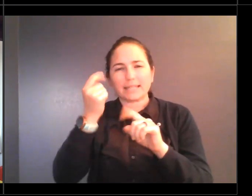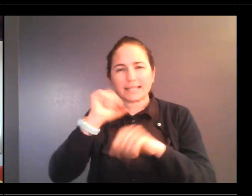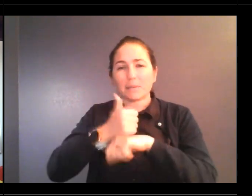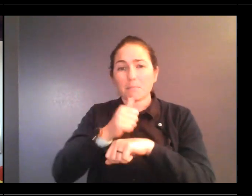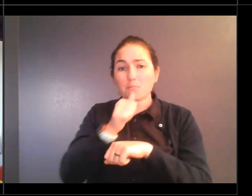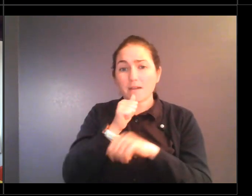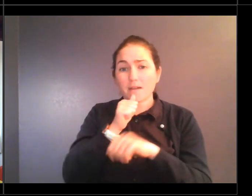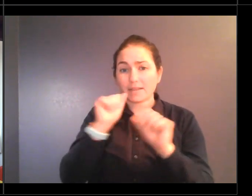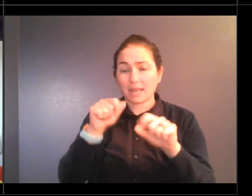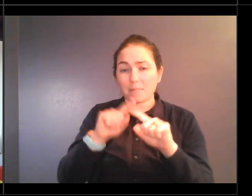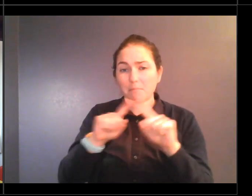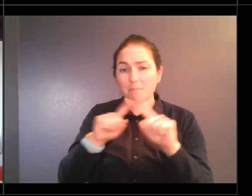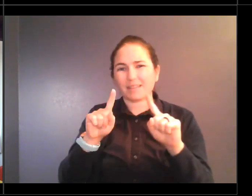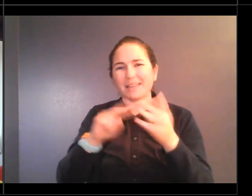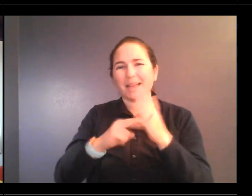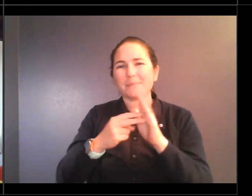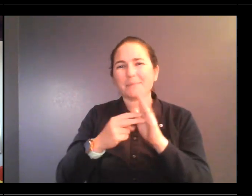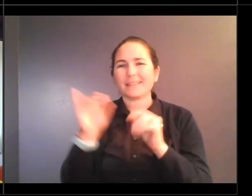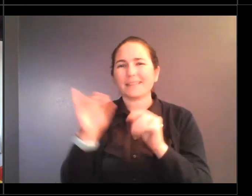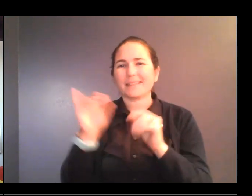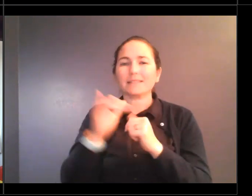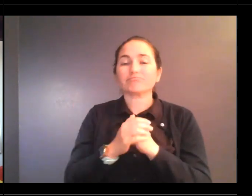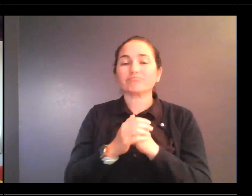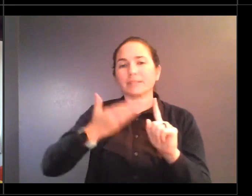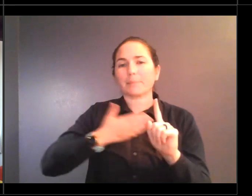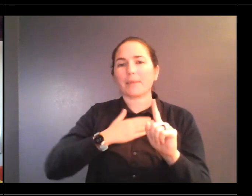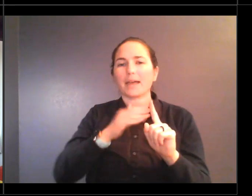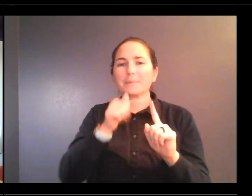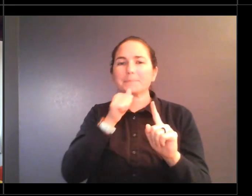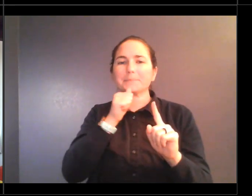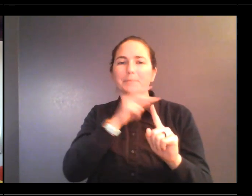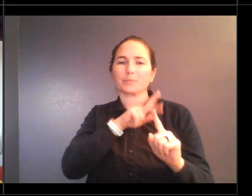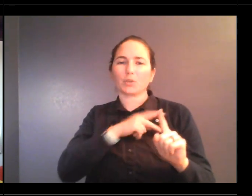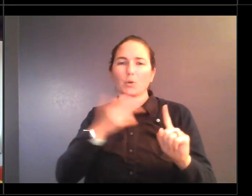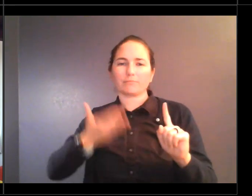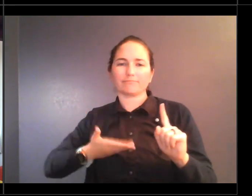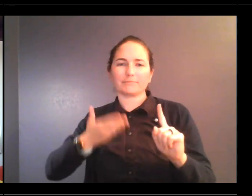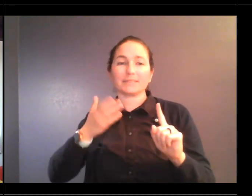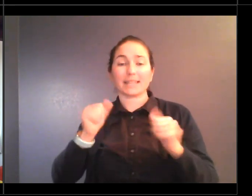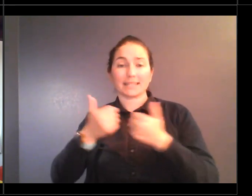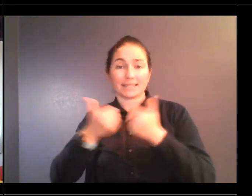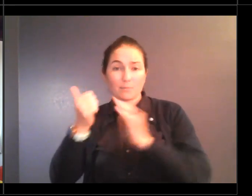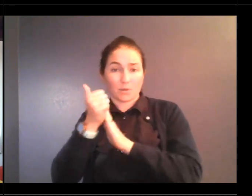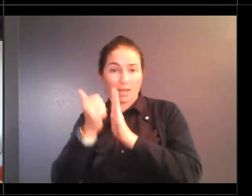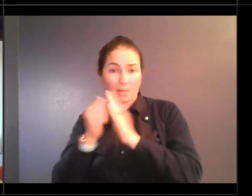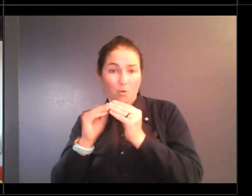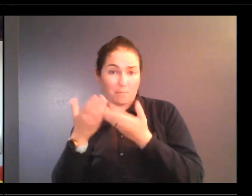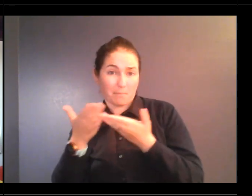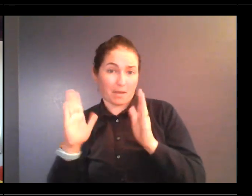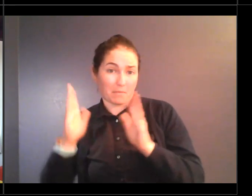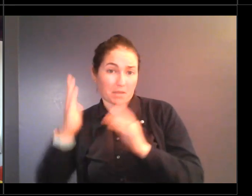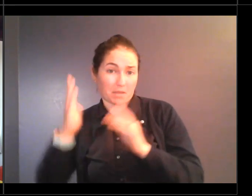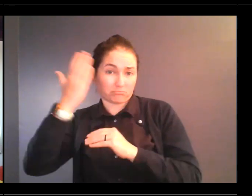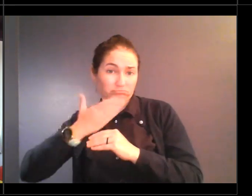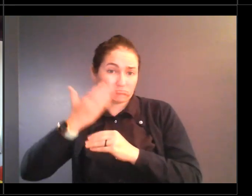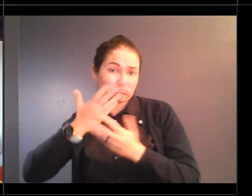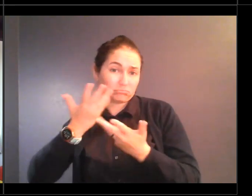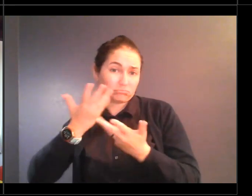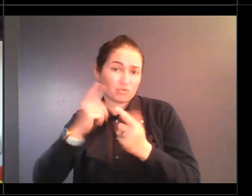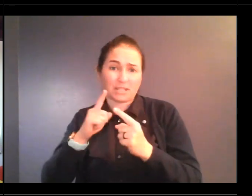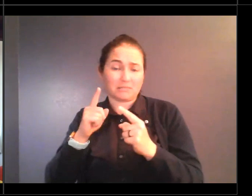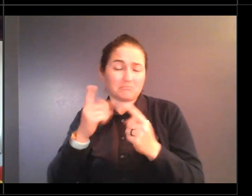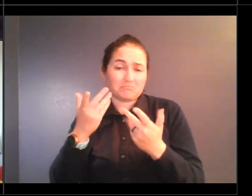private, but I more mean like, here's my private persona, and then you can have a separate account that's your more public-facing persona. I don't think there's anything wrong